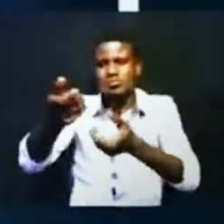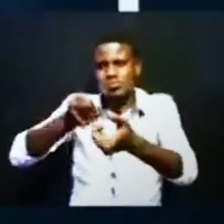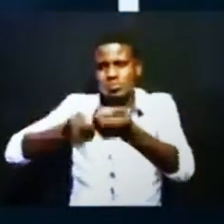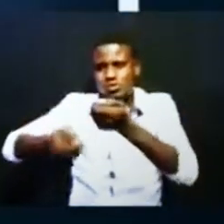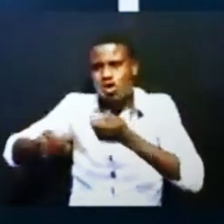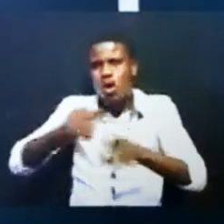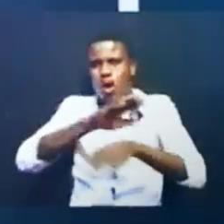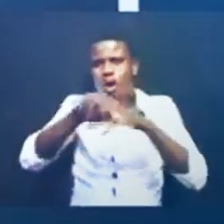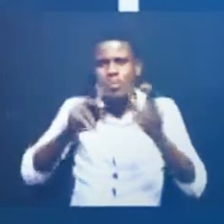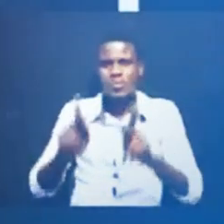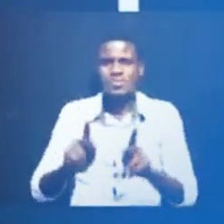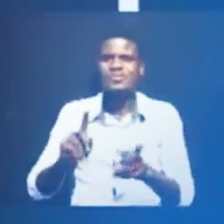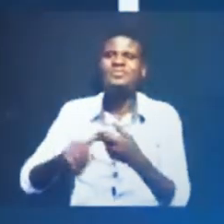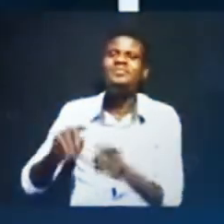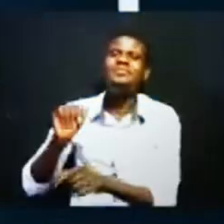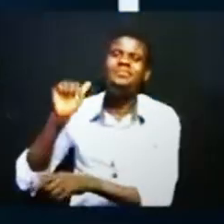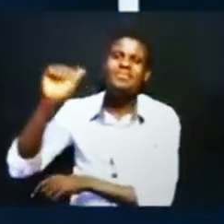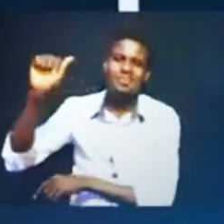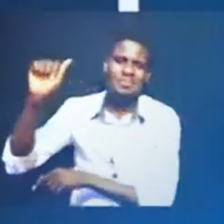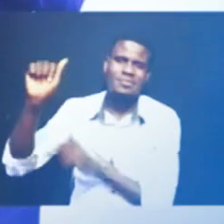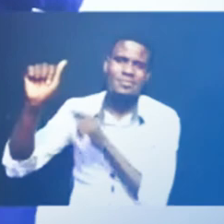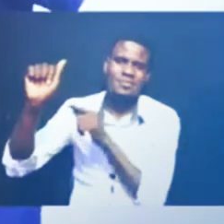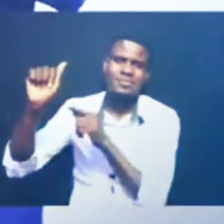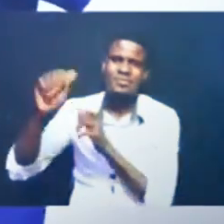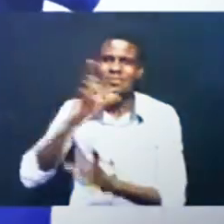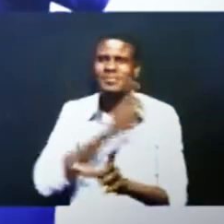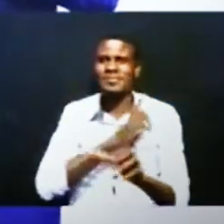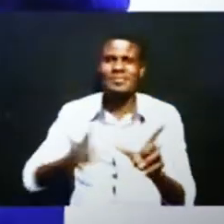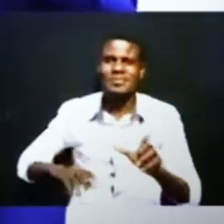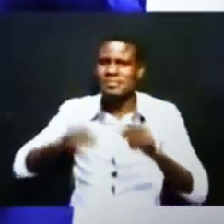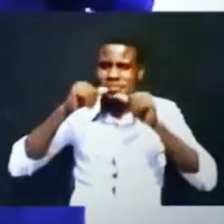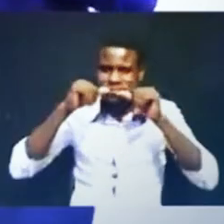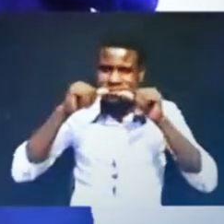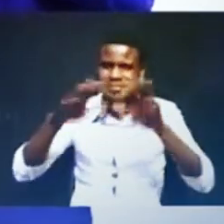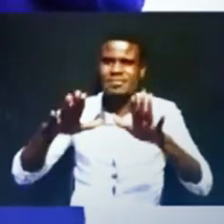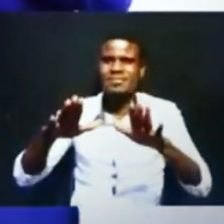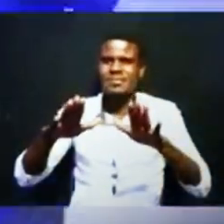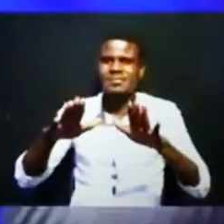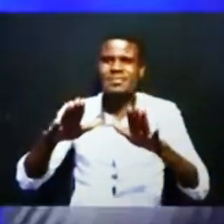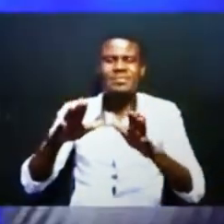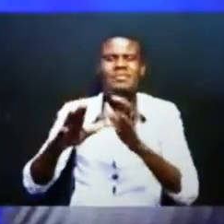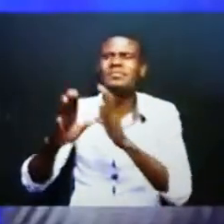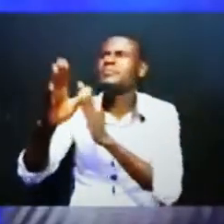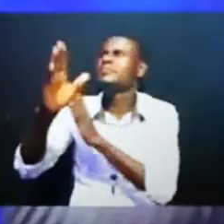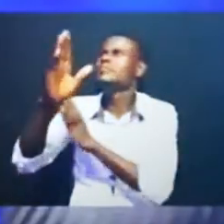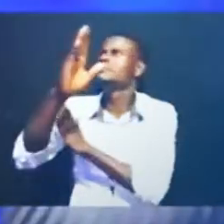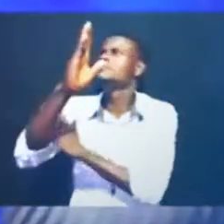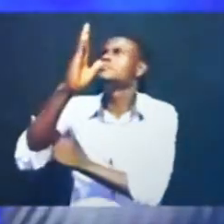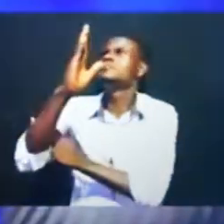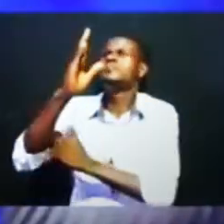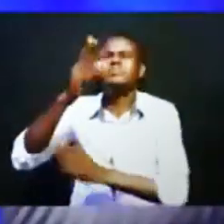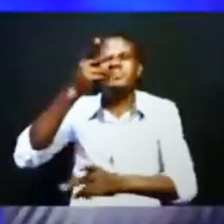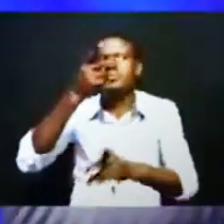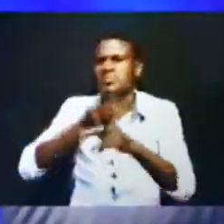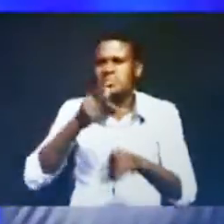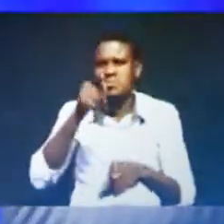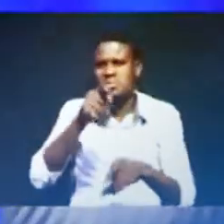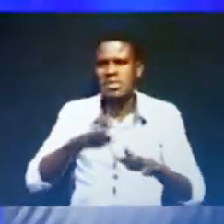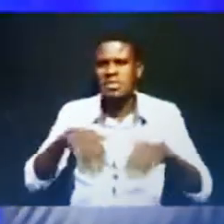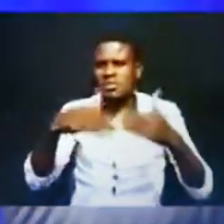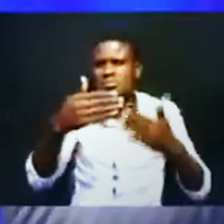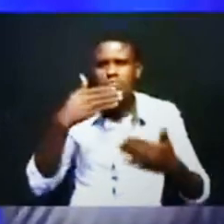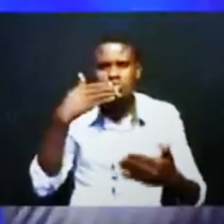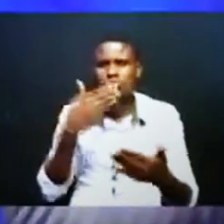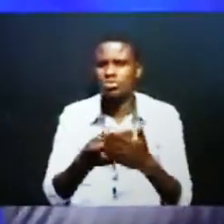unto himself. Now, may the Lord bless you. May he keep you. May he grant you a good heart